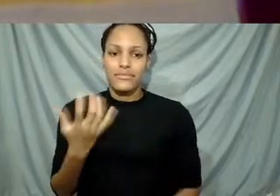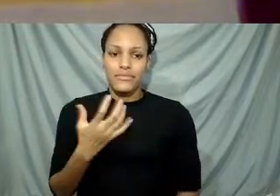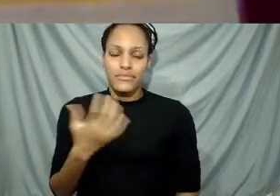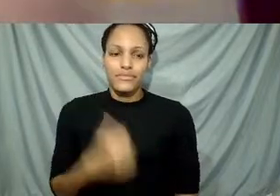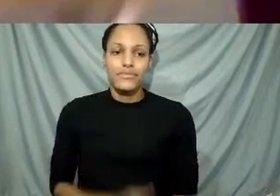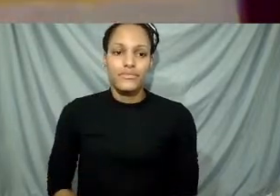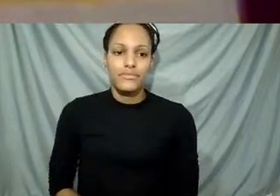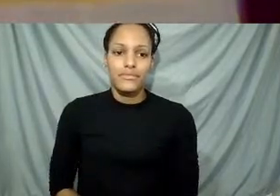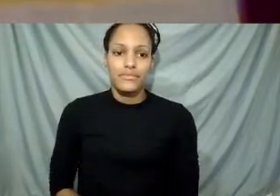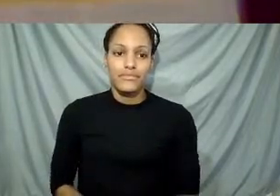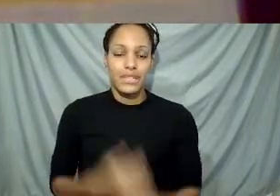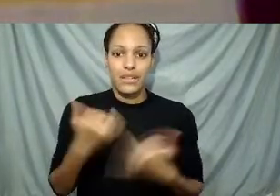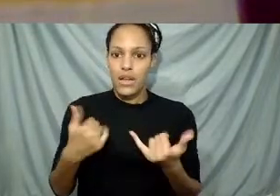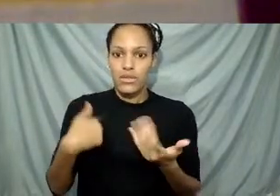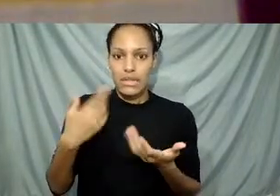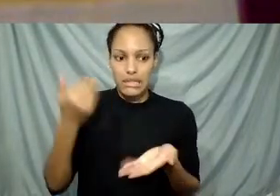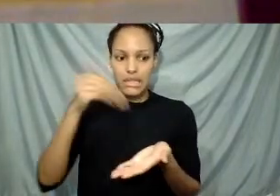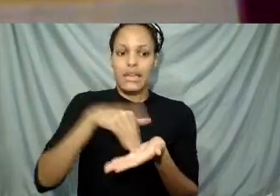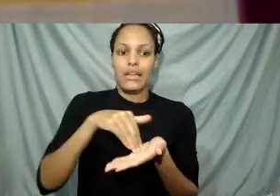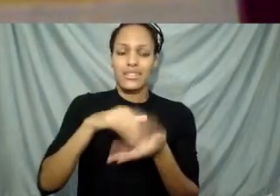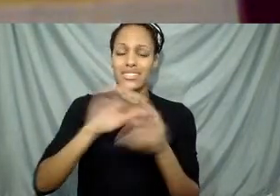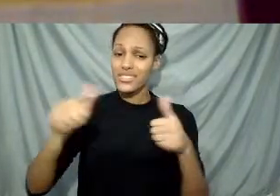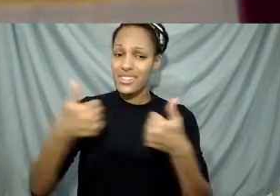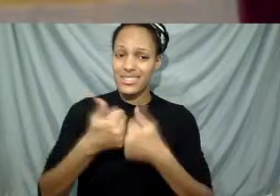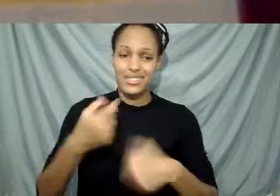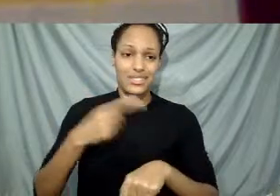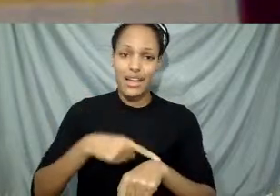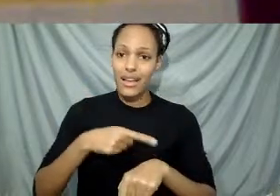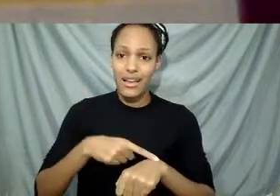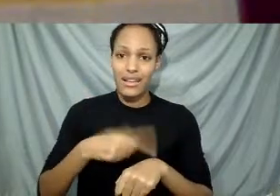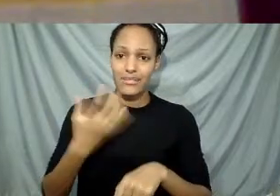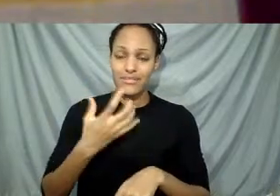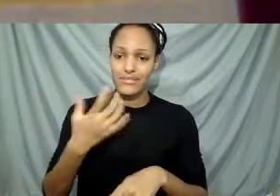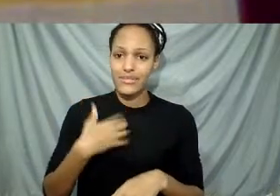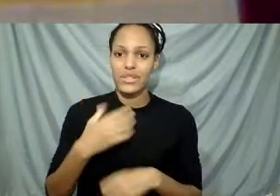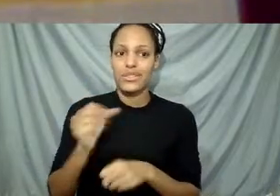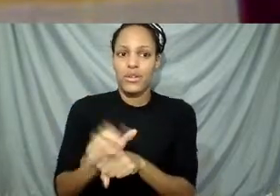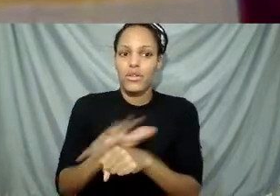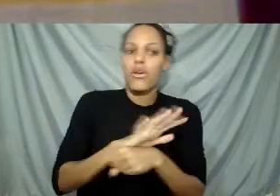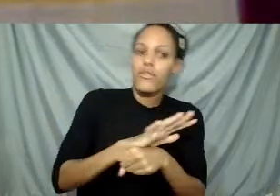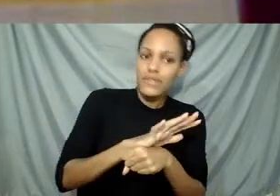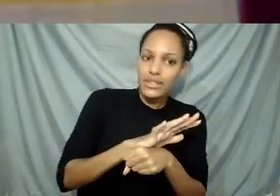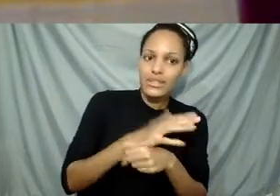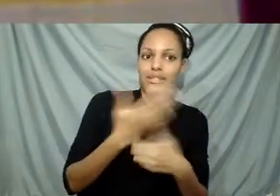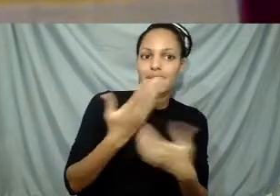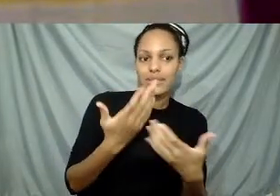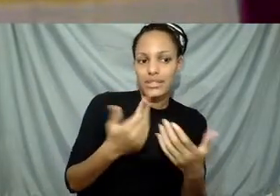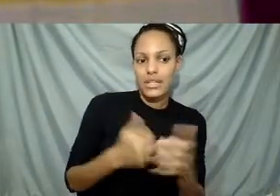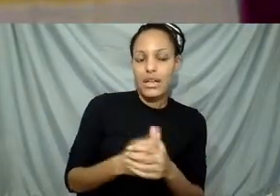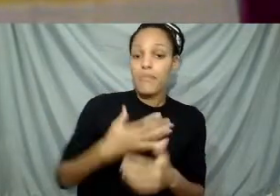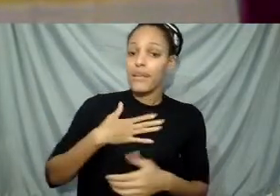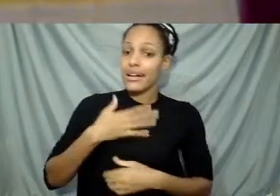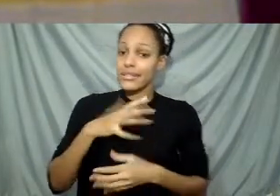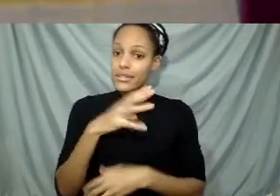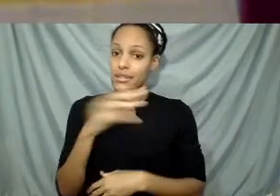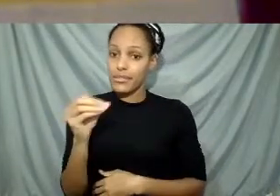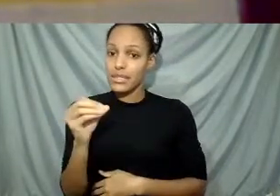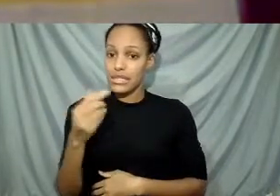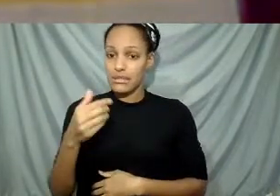And we're in another challenging time in terms of COVID, and my company is